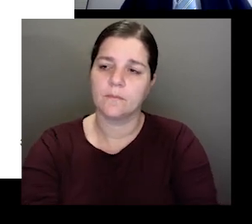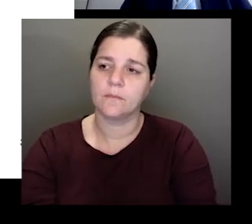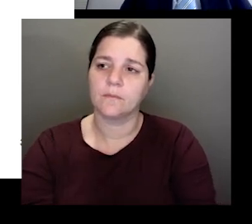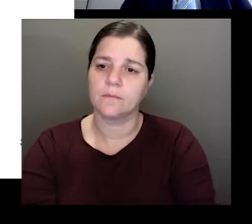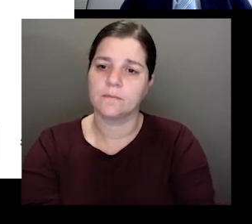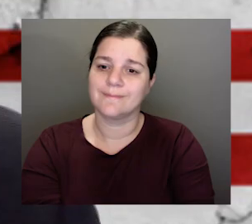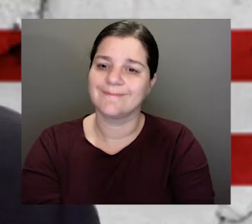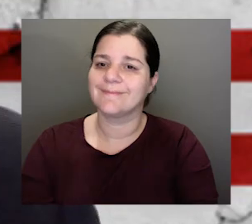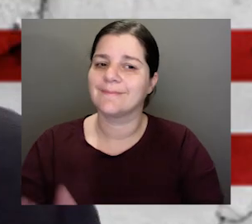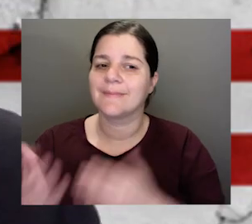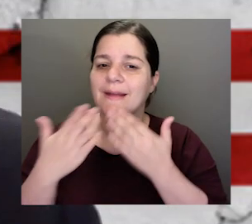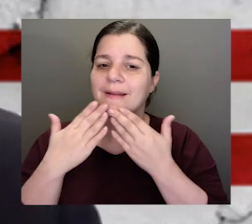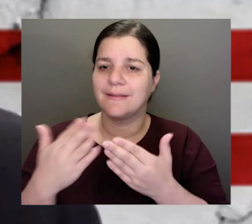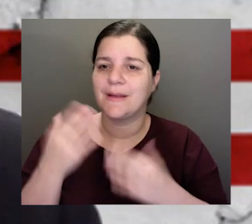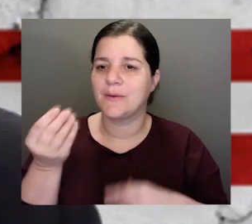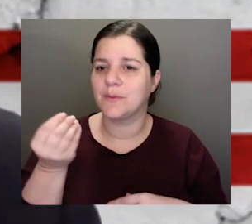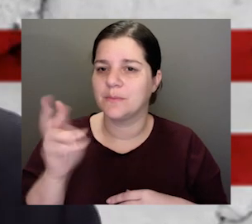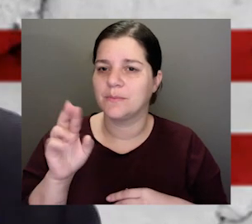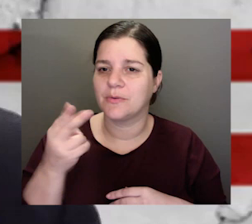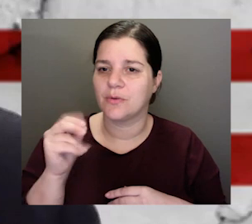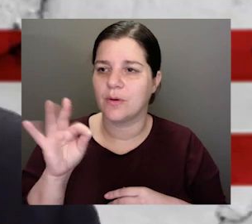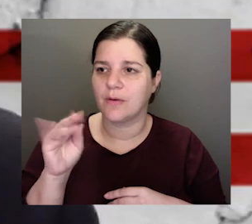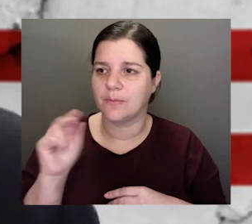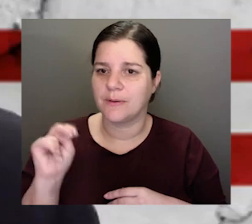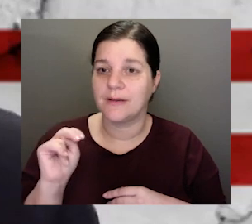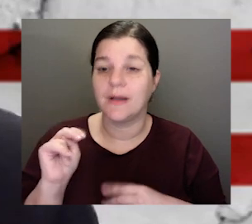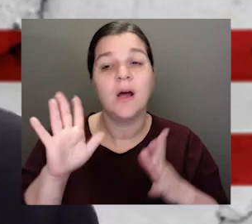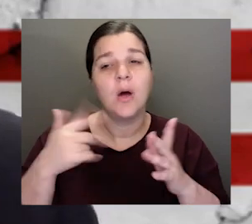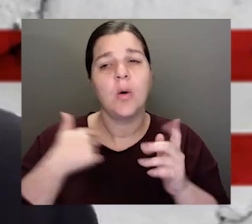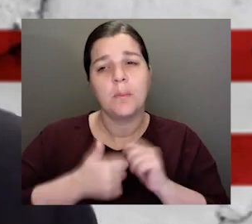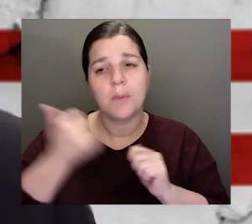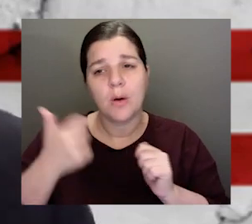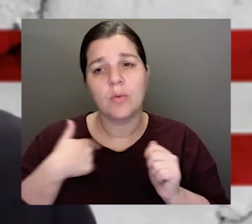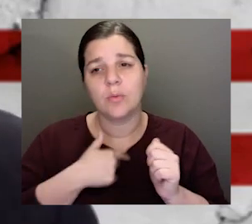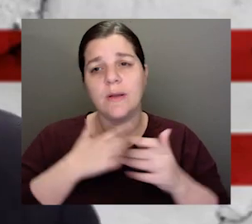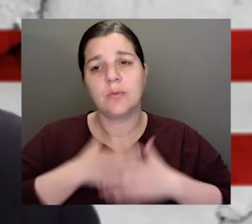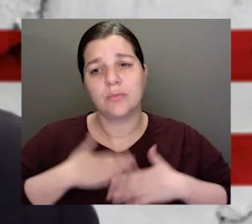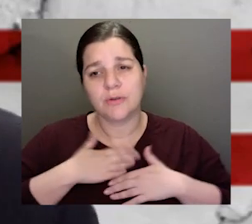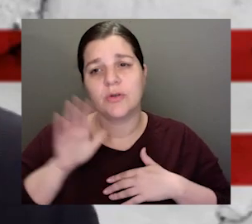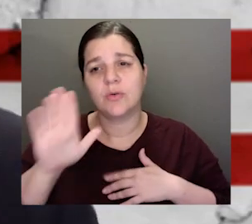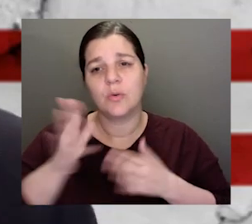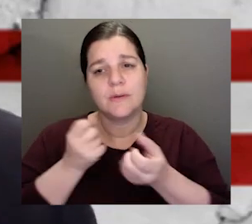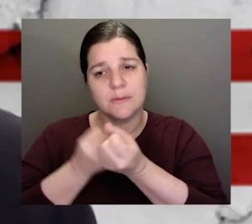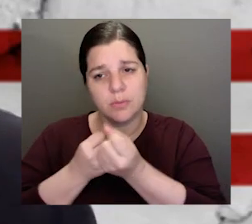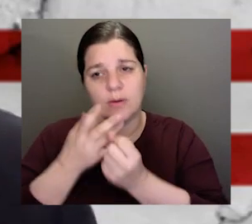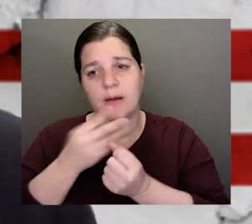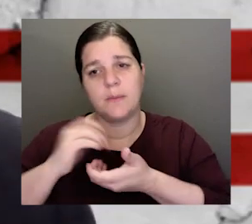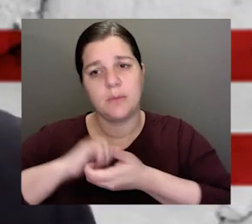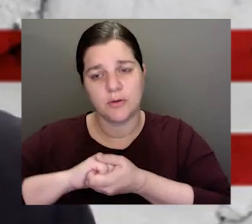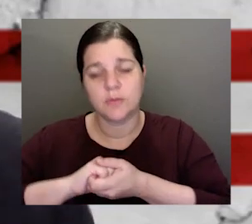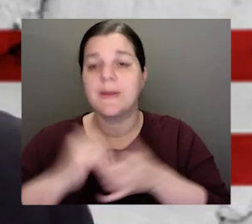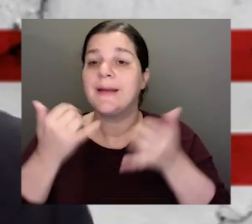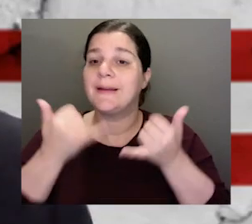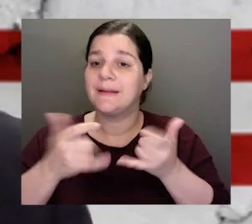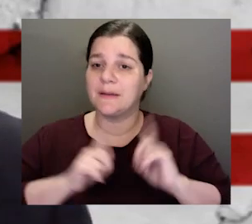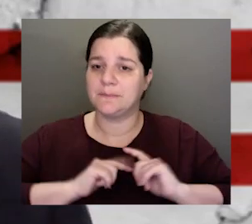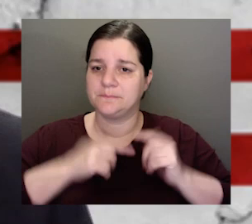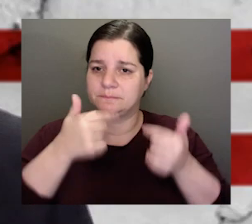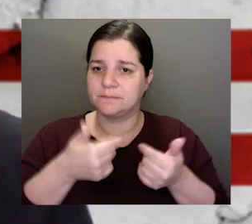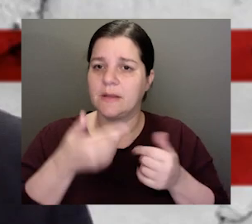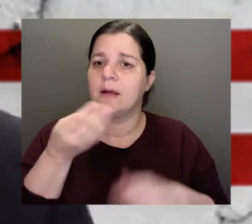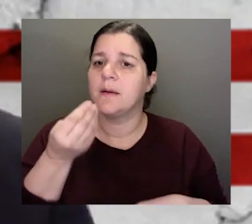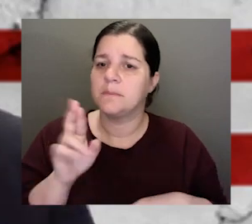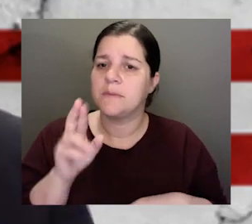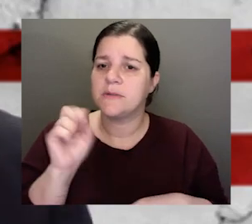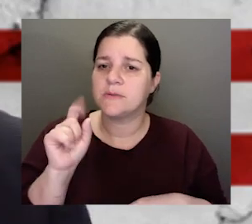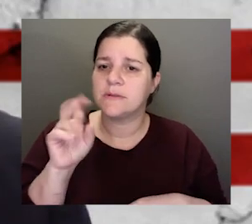Thank you, Mr. Hoffman. And we are most appreciative of your support and partnership. Now we're going to turn it over to Mr. Stephen